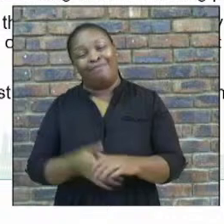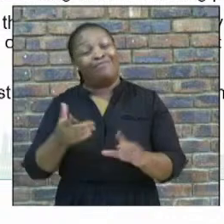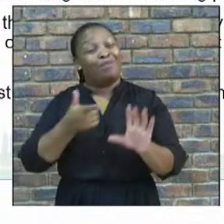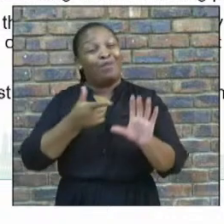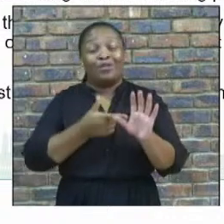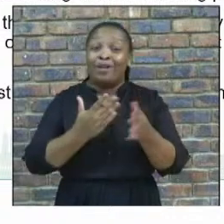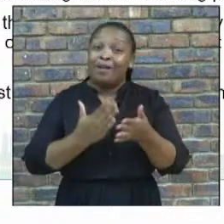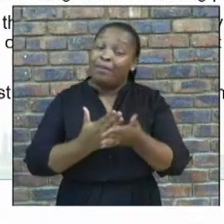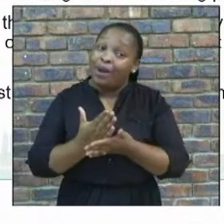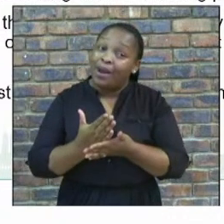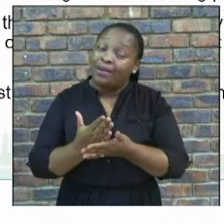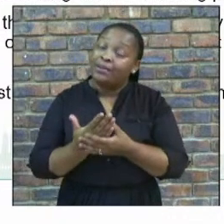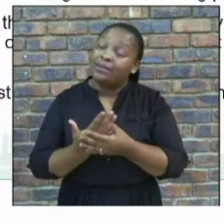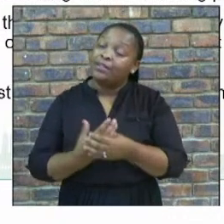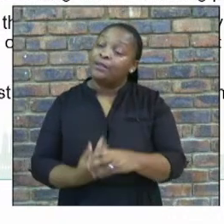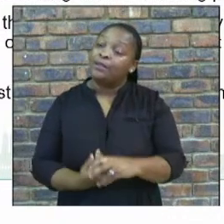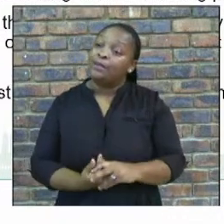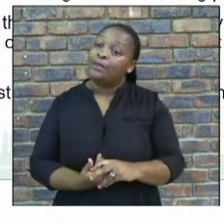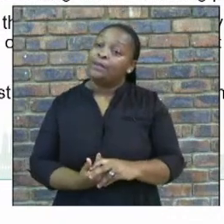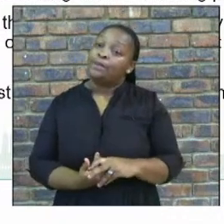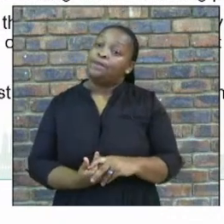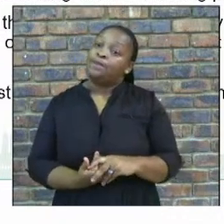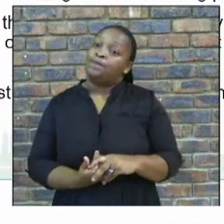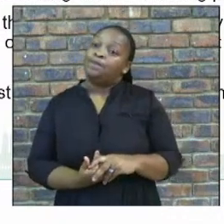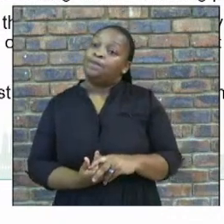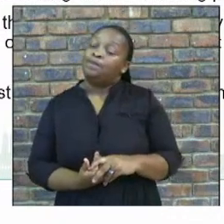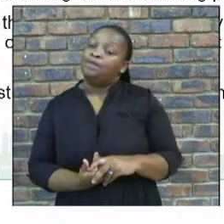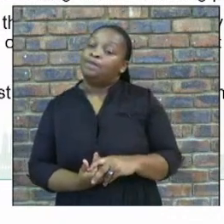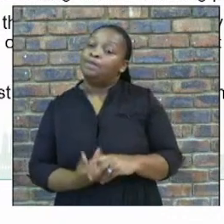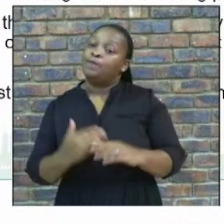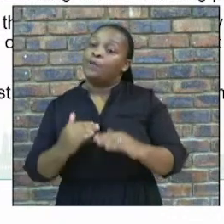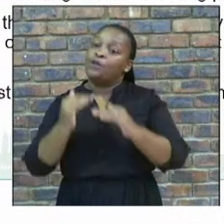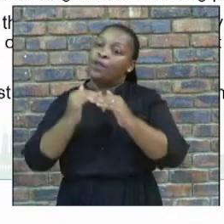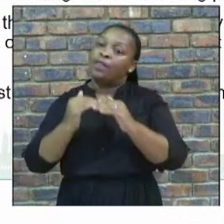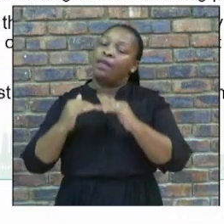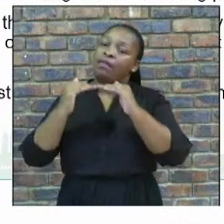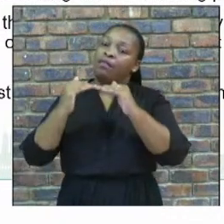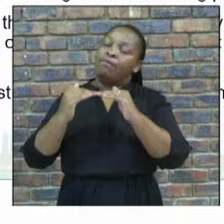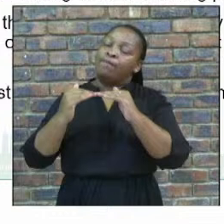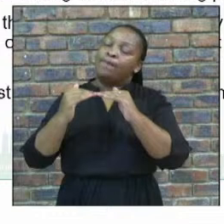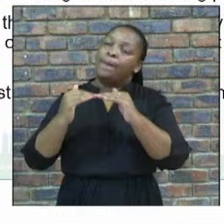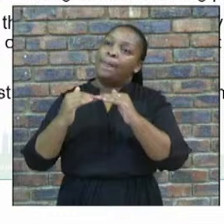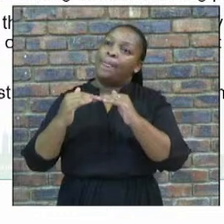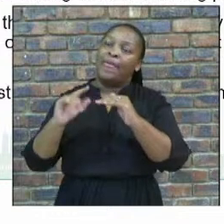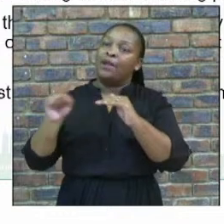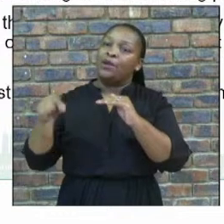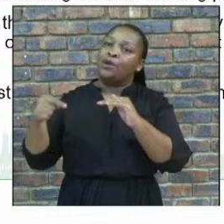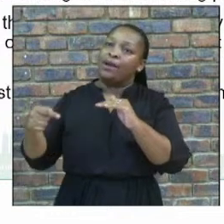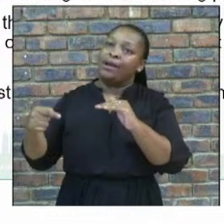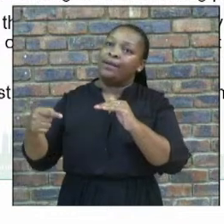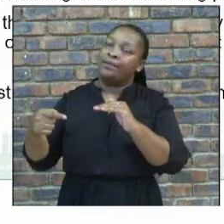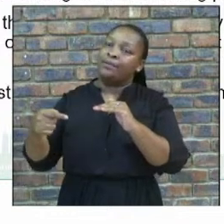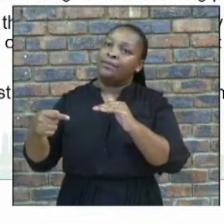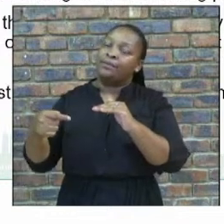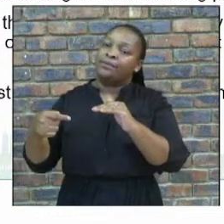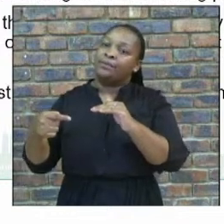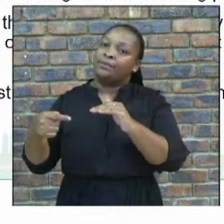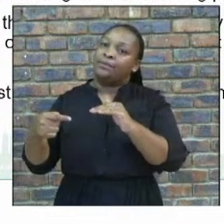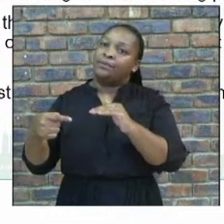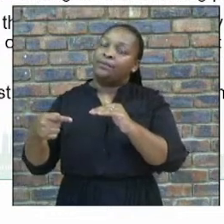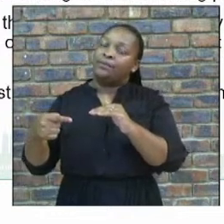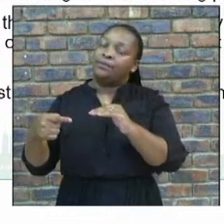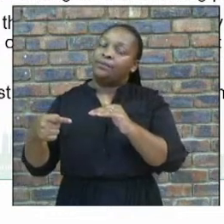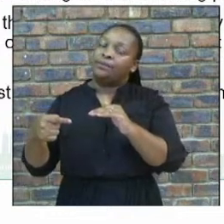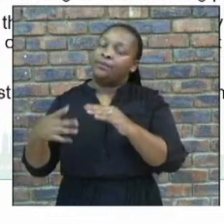right that is in the exploration phase may not produce petroleum